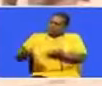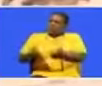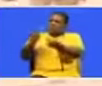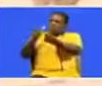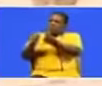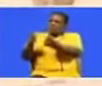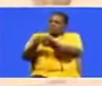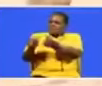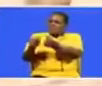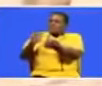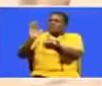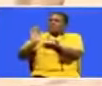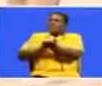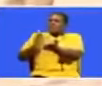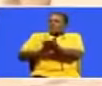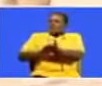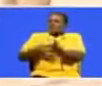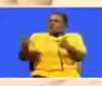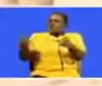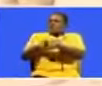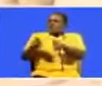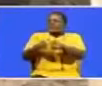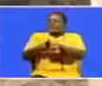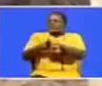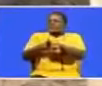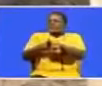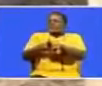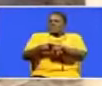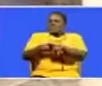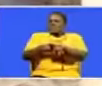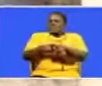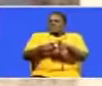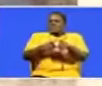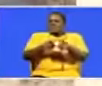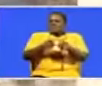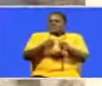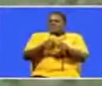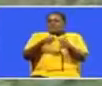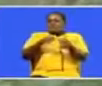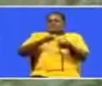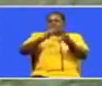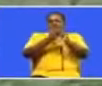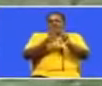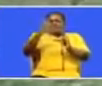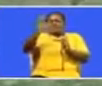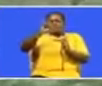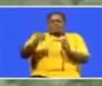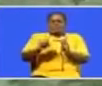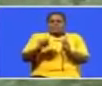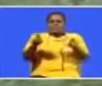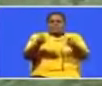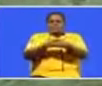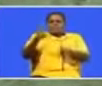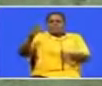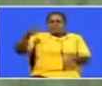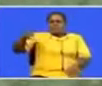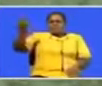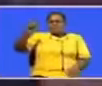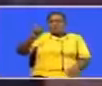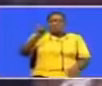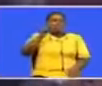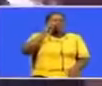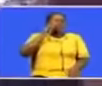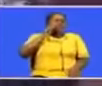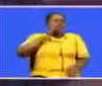maize. Sentiments that were subsequently dismissed by Agriculture CS Mithika Linturi and Prime Cabinet Secretary Musalia